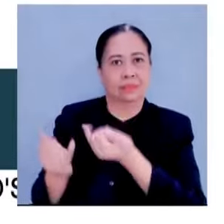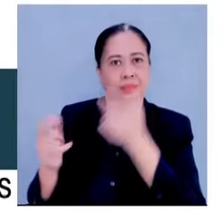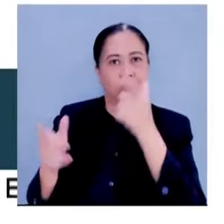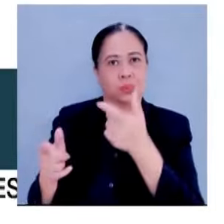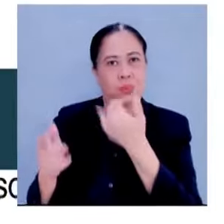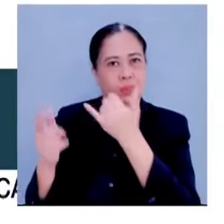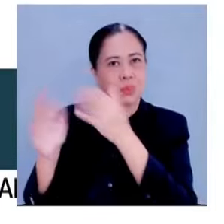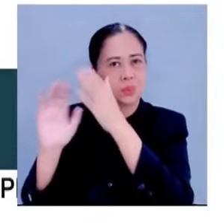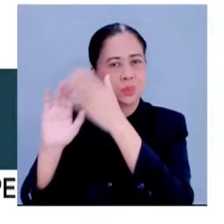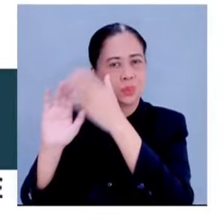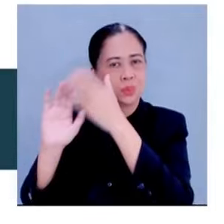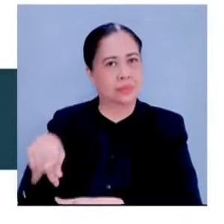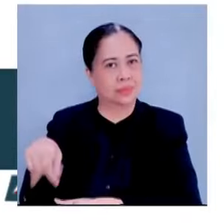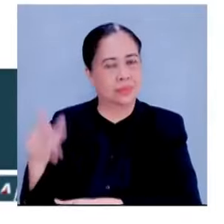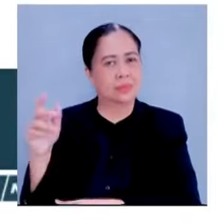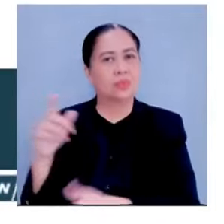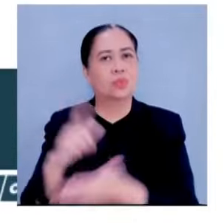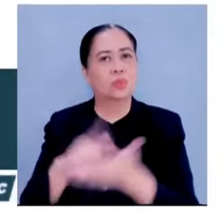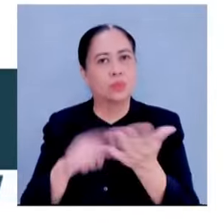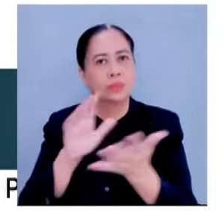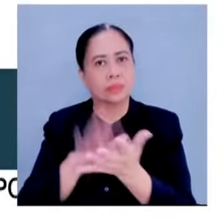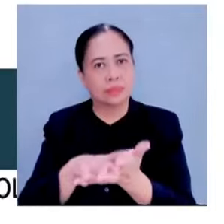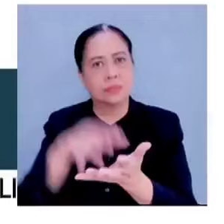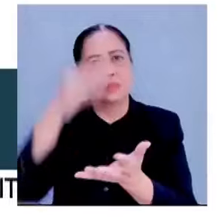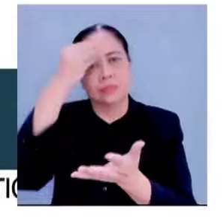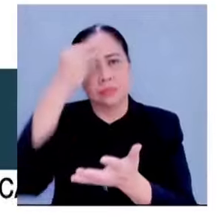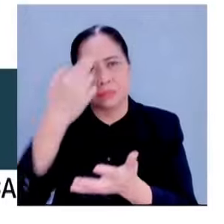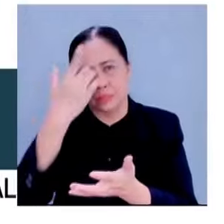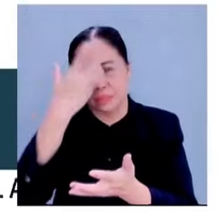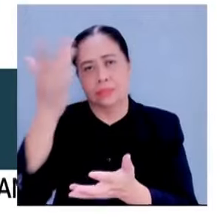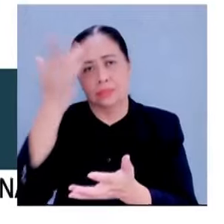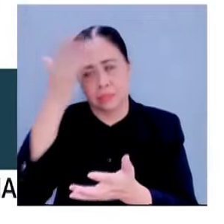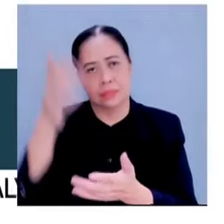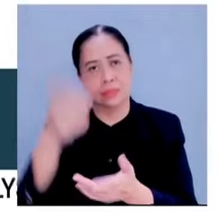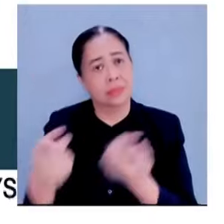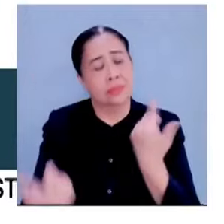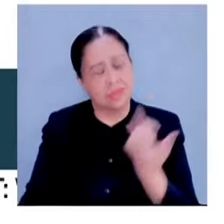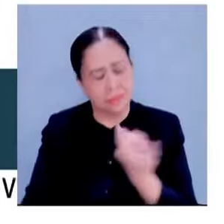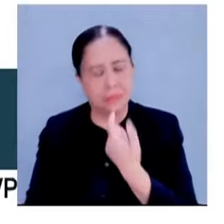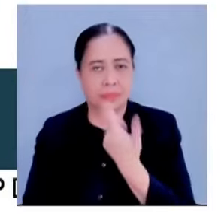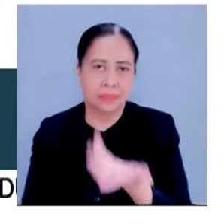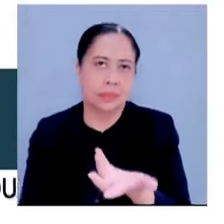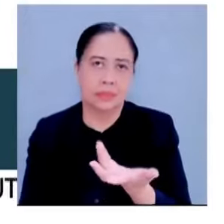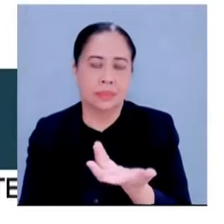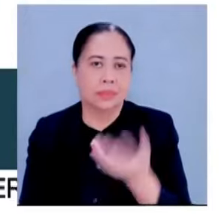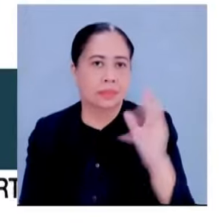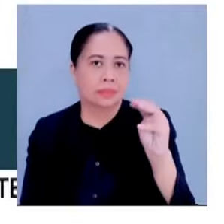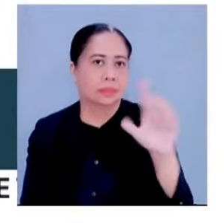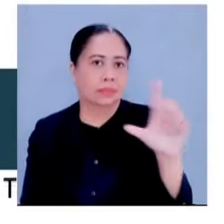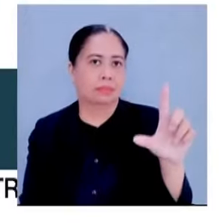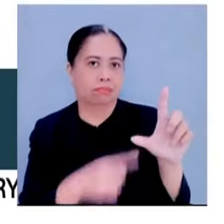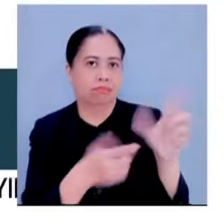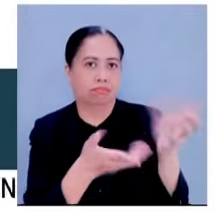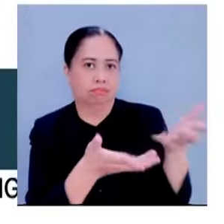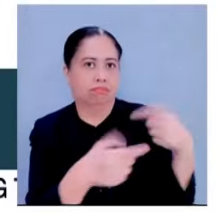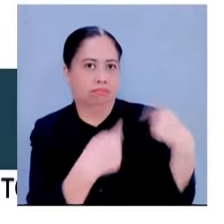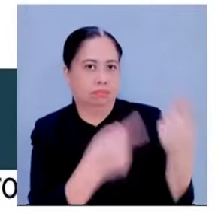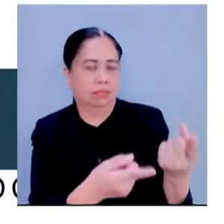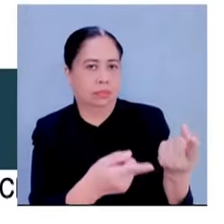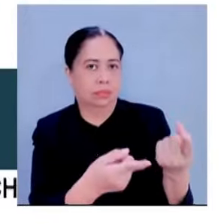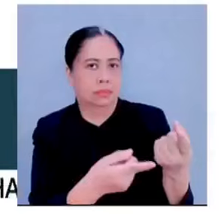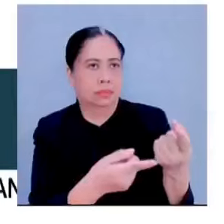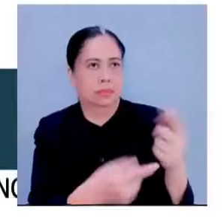Party. What lessons are you bringing into, as you said, the ML has been there for quite a while,